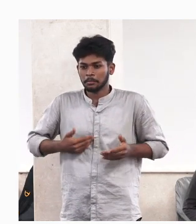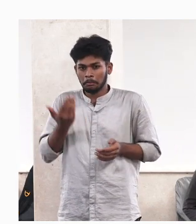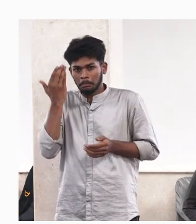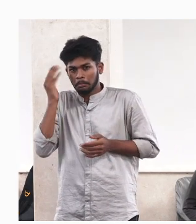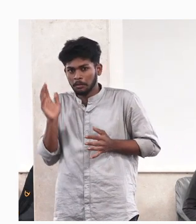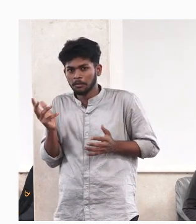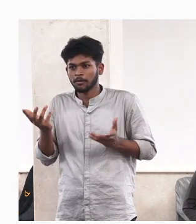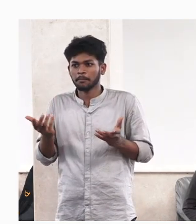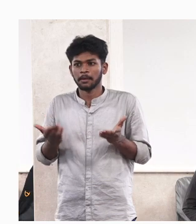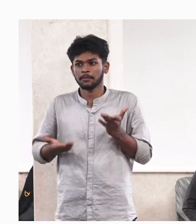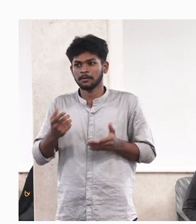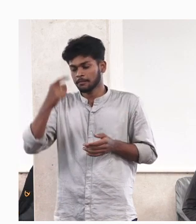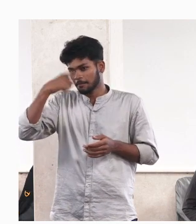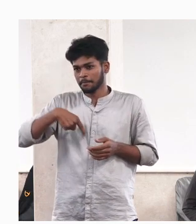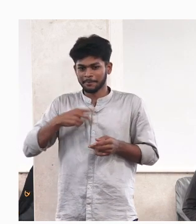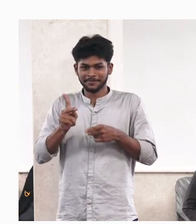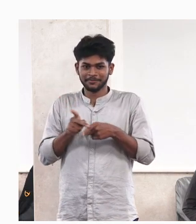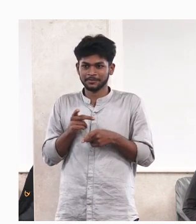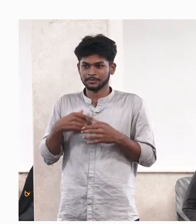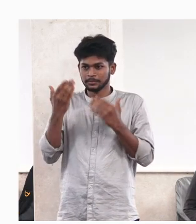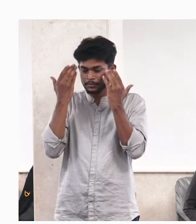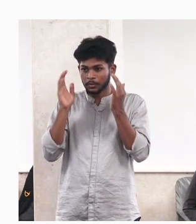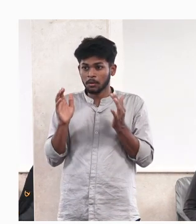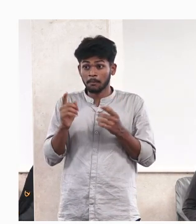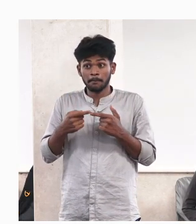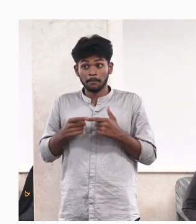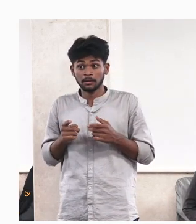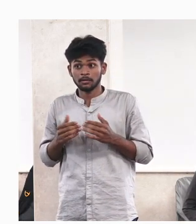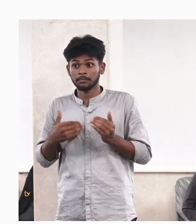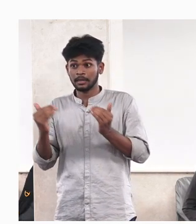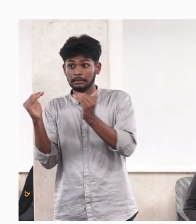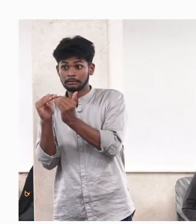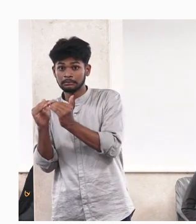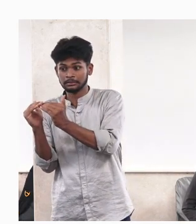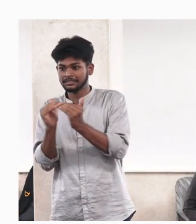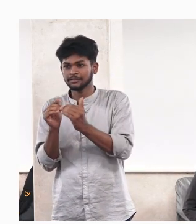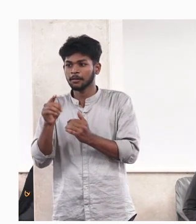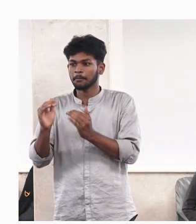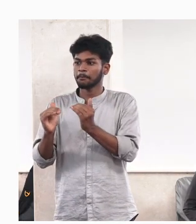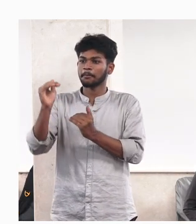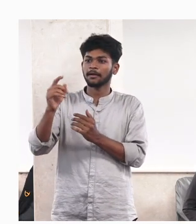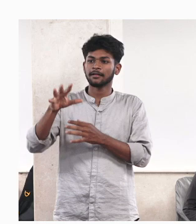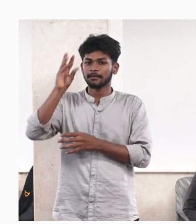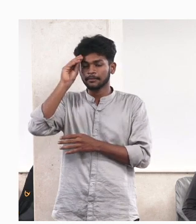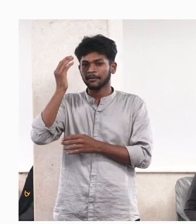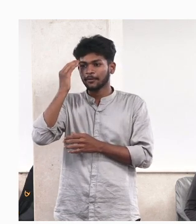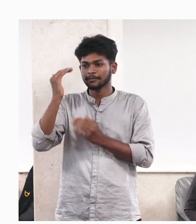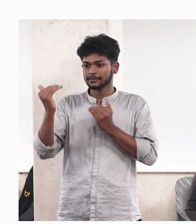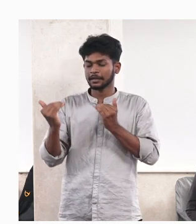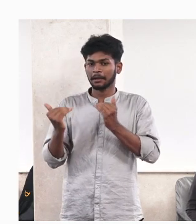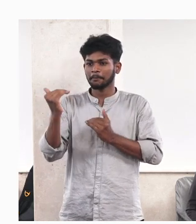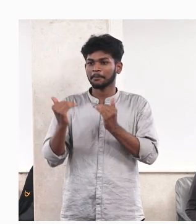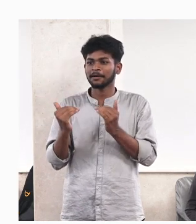what I know about my profession, but I don't know the situation better than you that are the protagonists of this